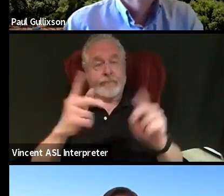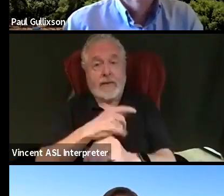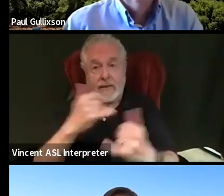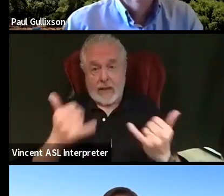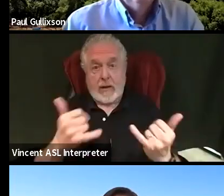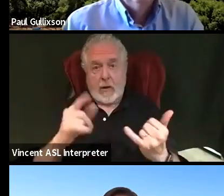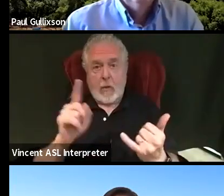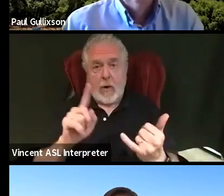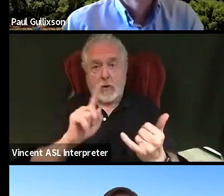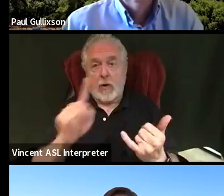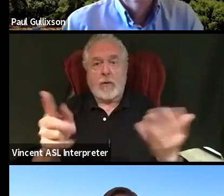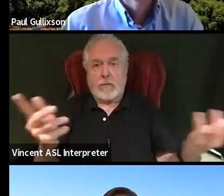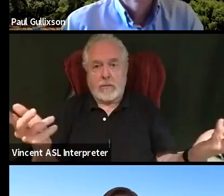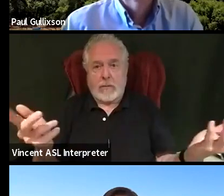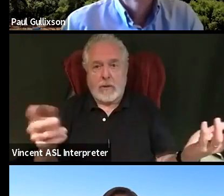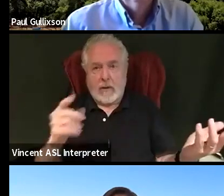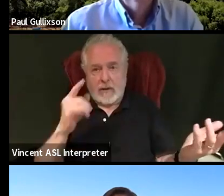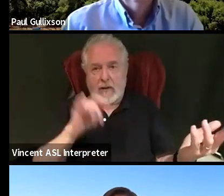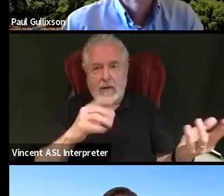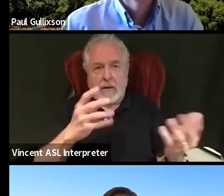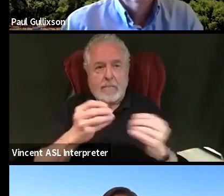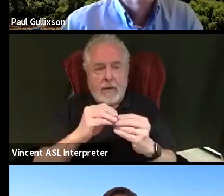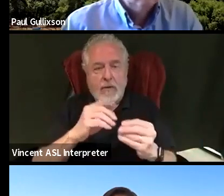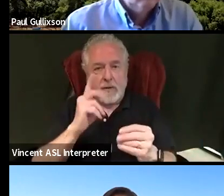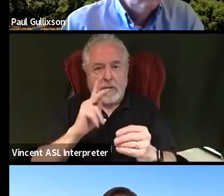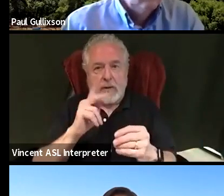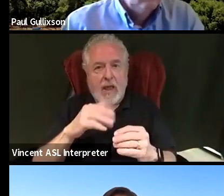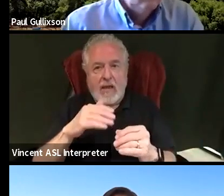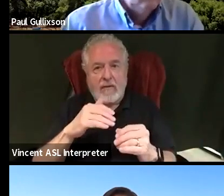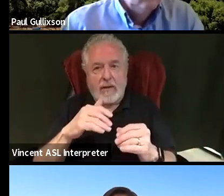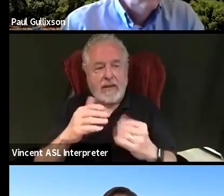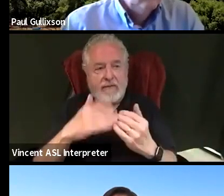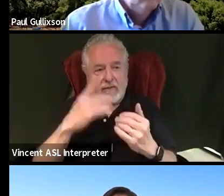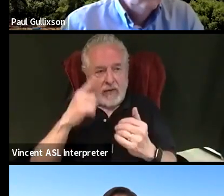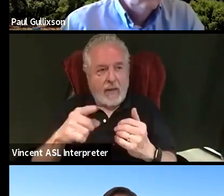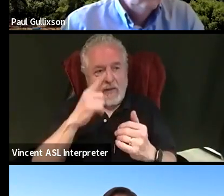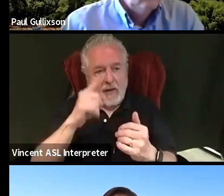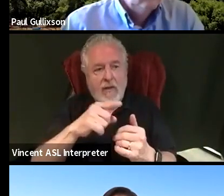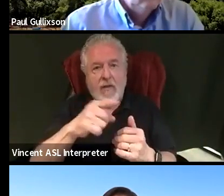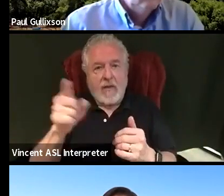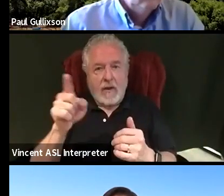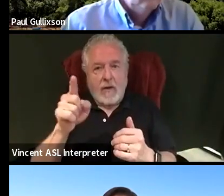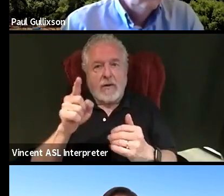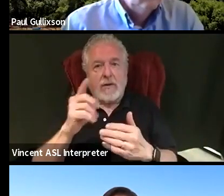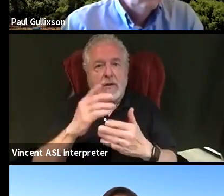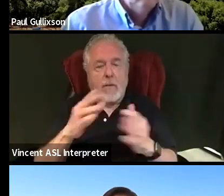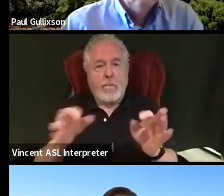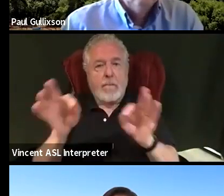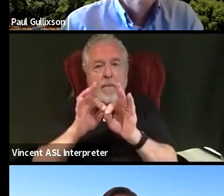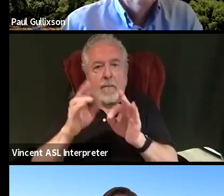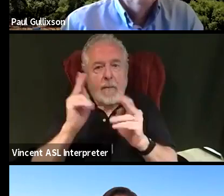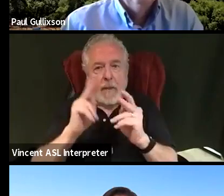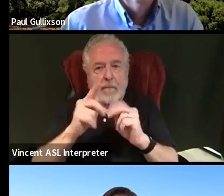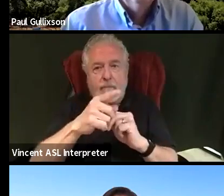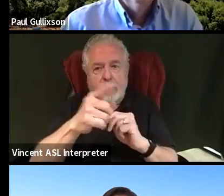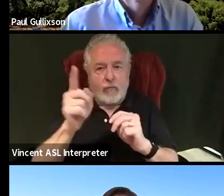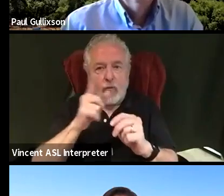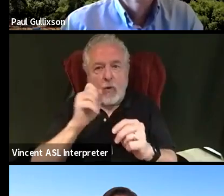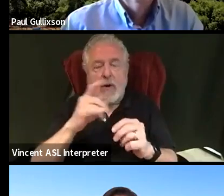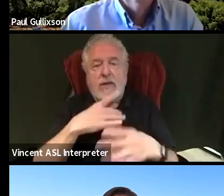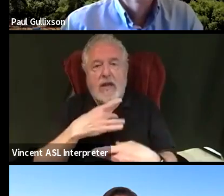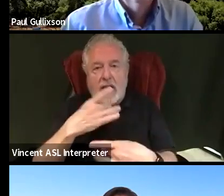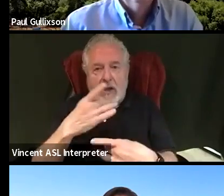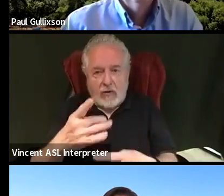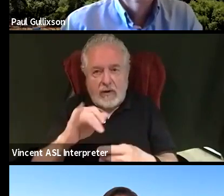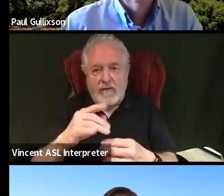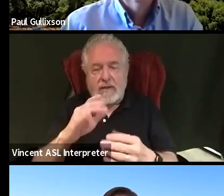now. Where should I go? And I think there's a number of people who it just hasn't been convenient for them. So I do think there's a significant number of people out there who are interested